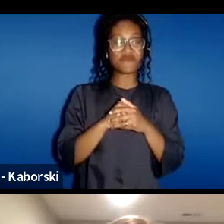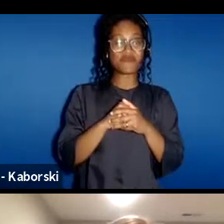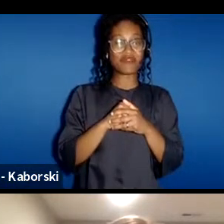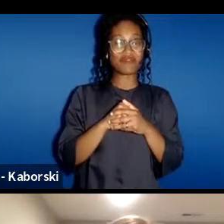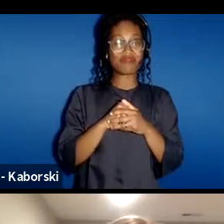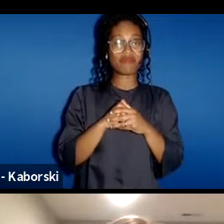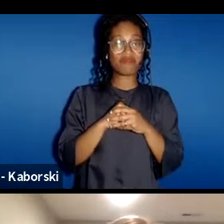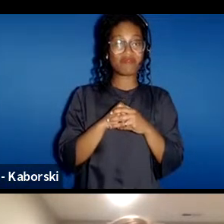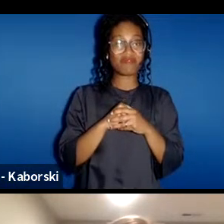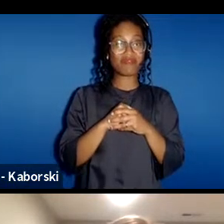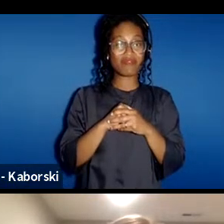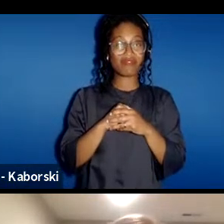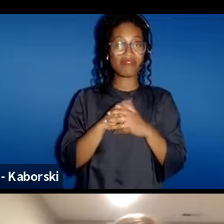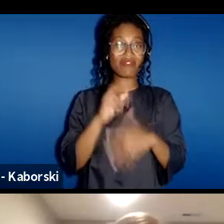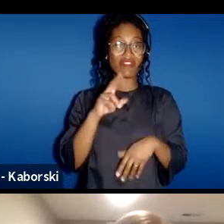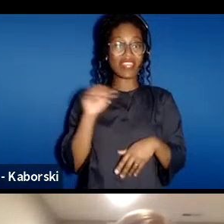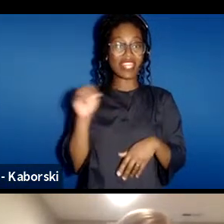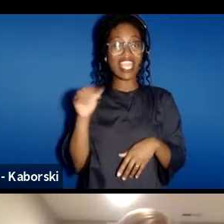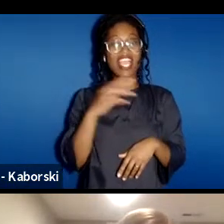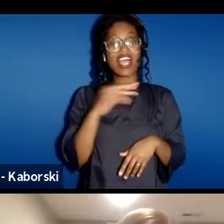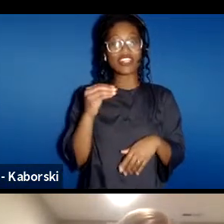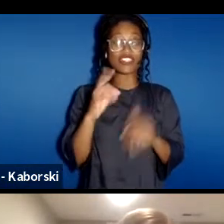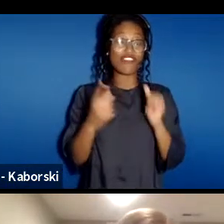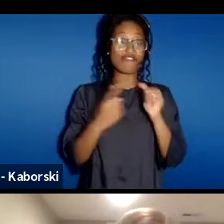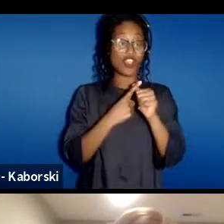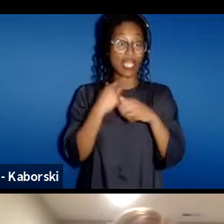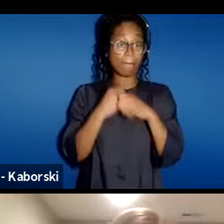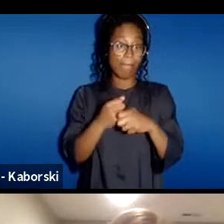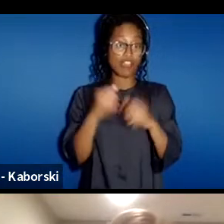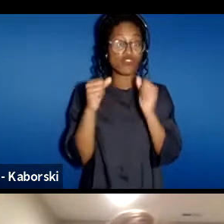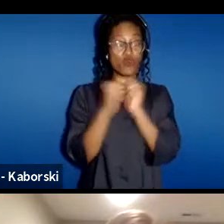As the goes, and the first one I made was